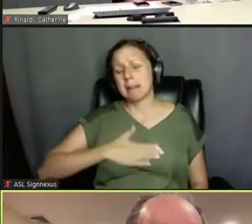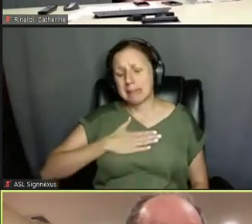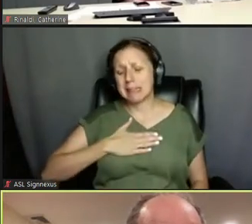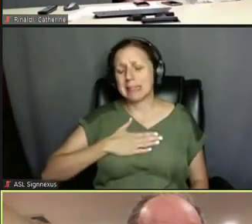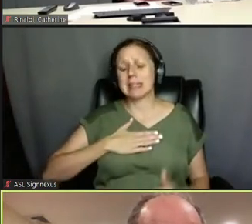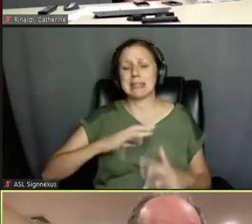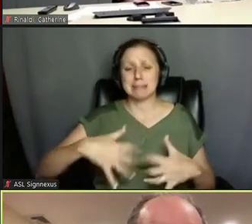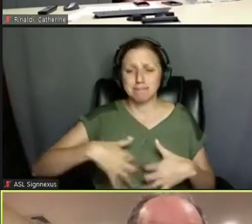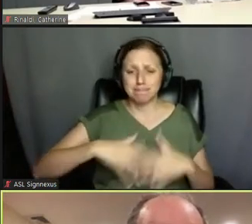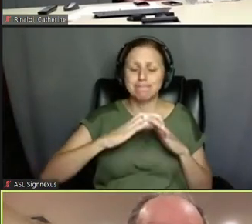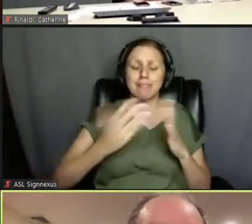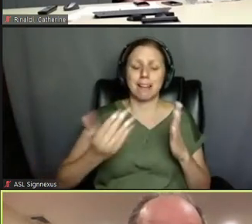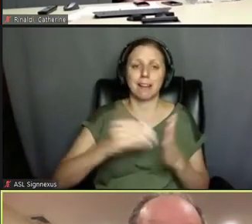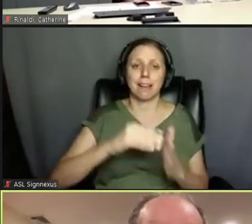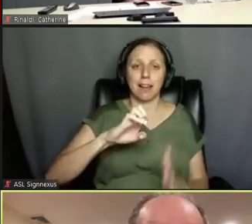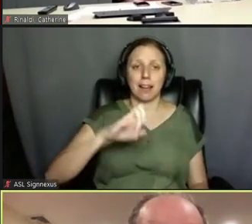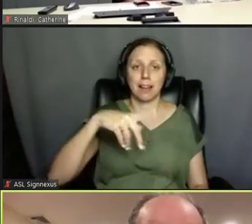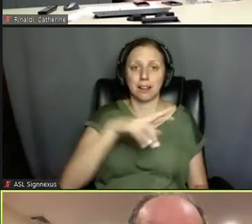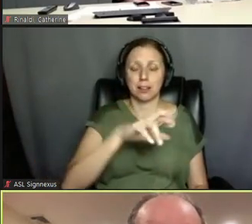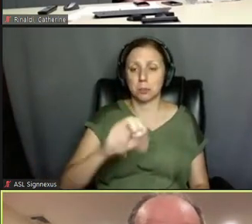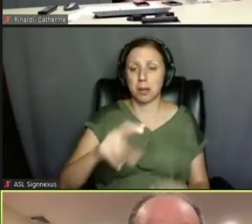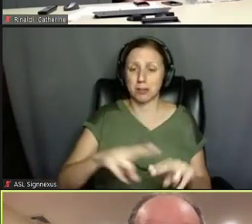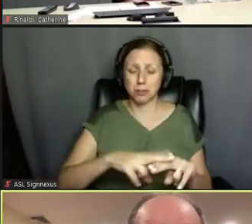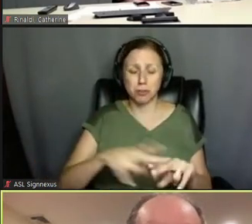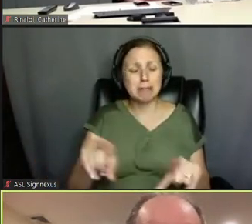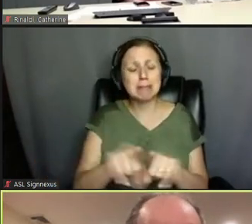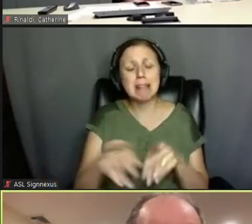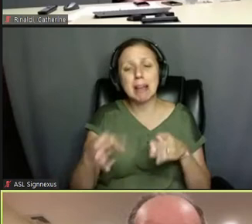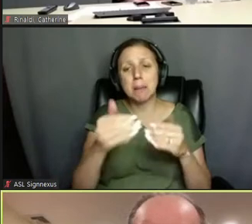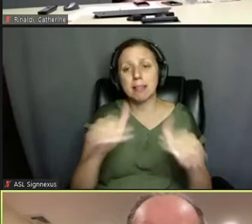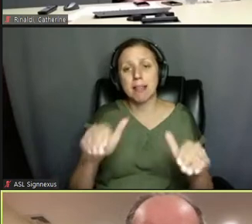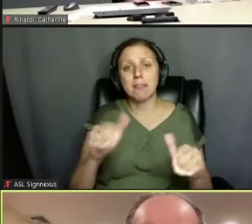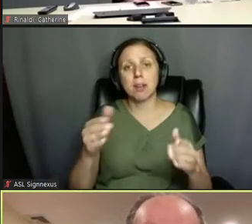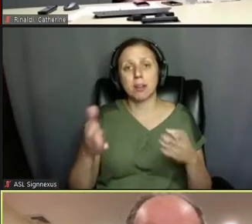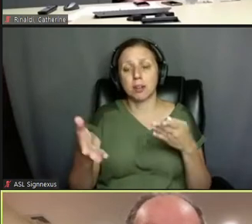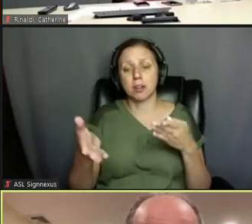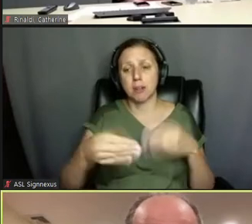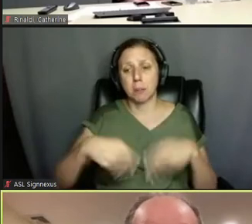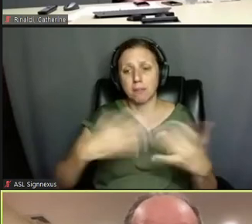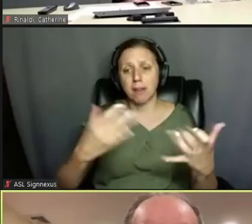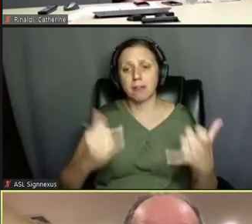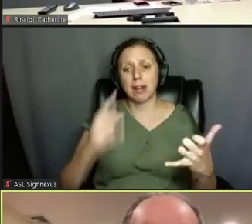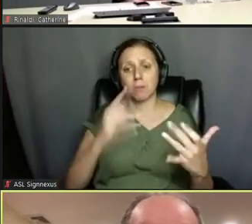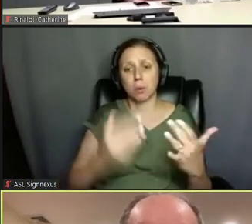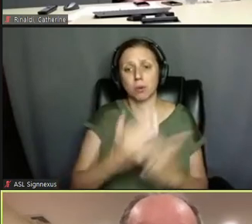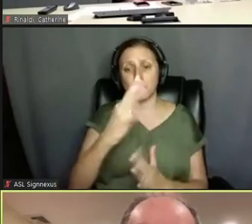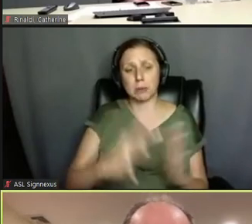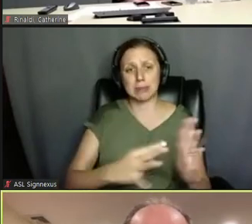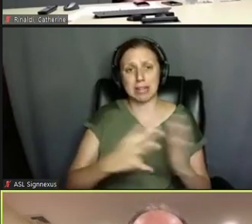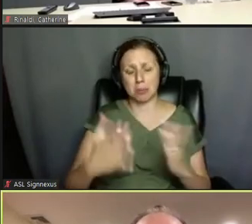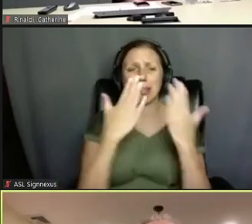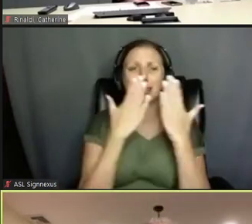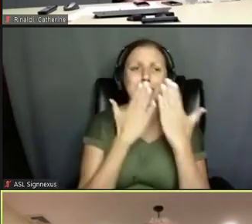service to Manhattan at the same level the railroad provides right now in the new schedules. Thank you.